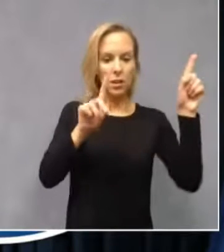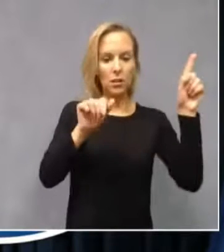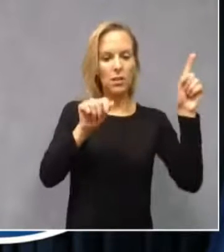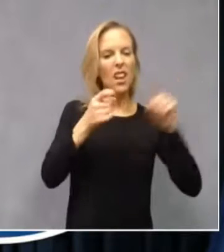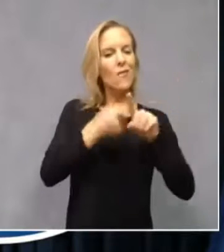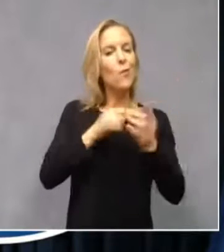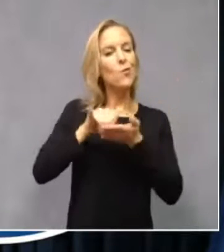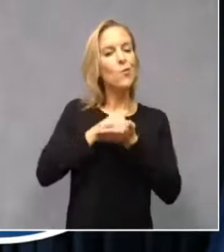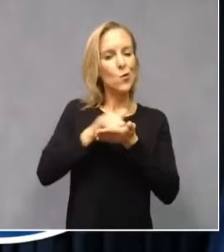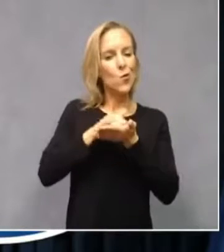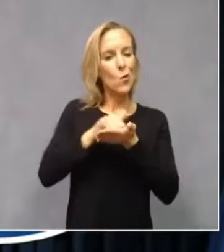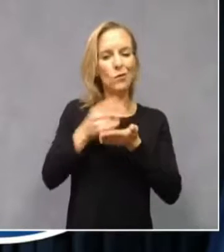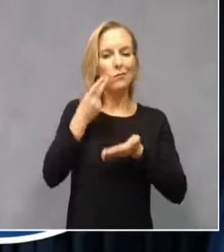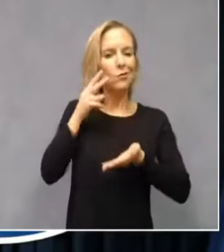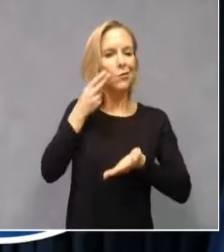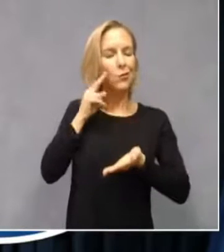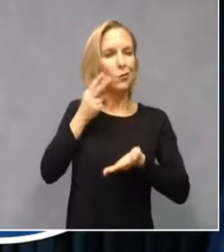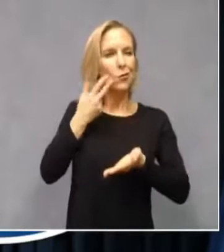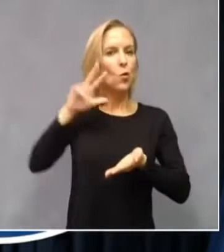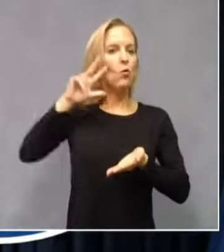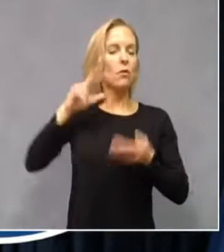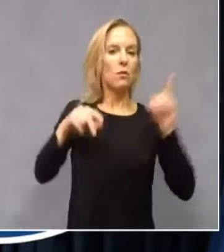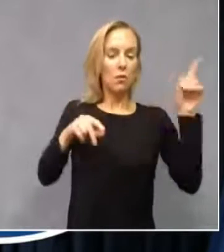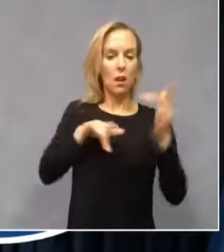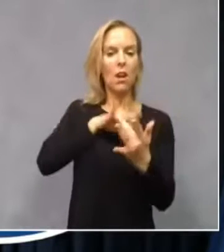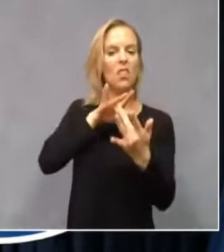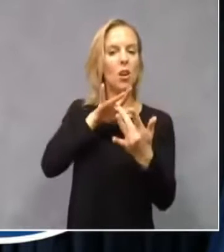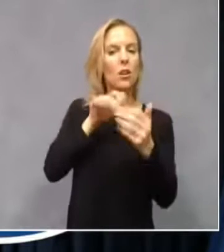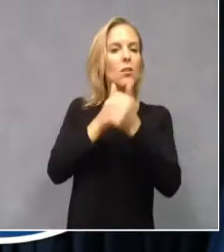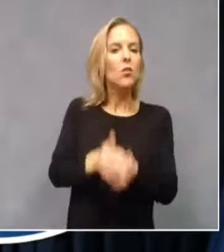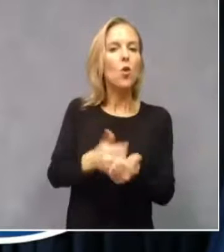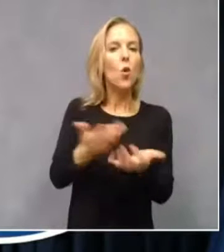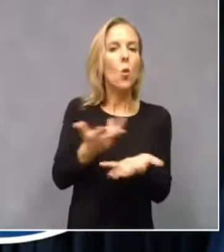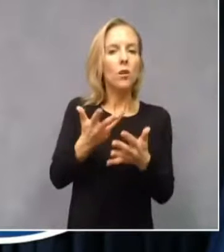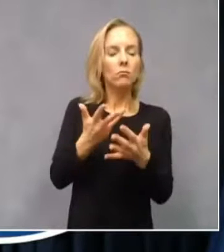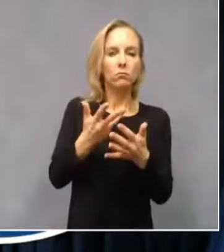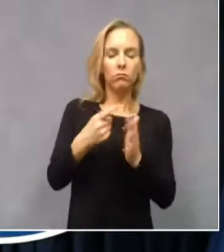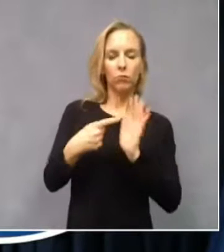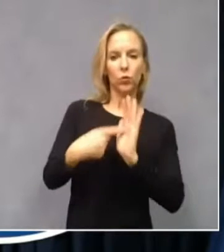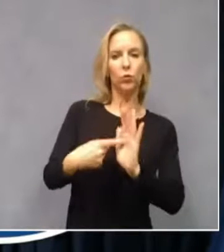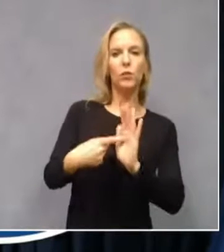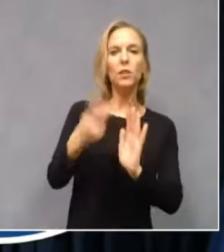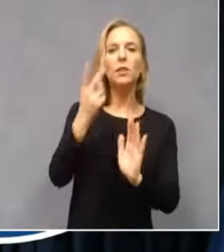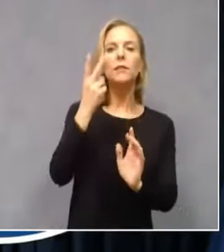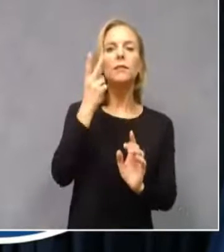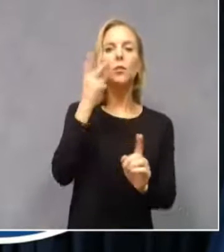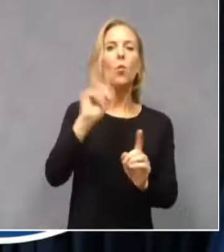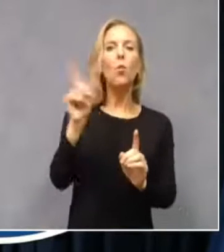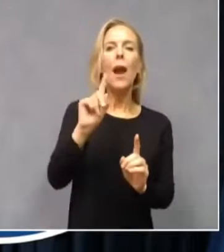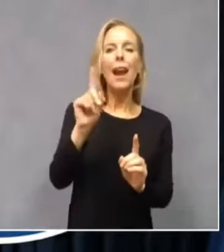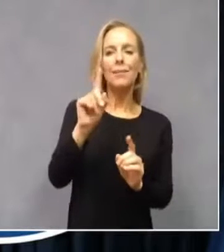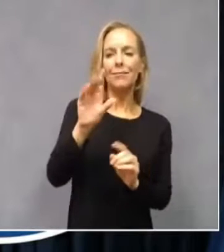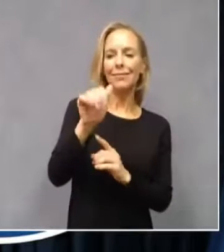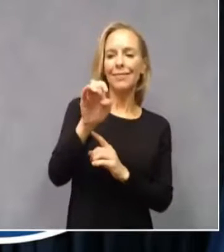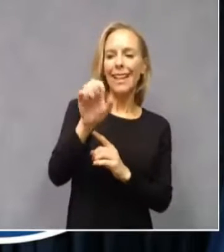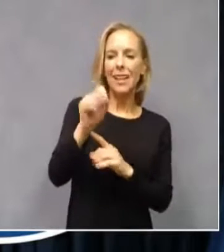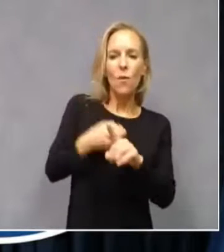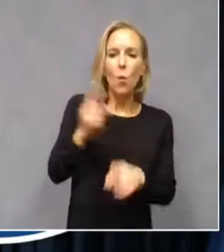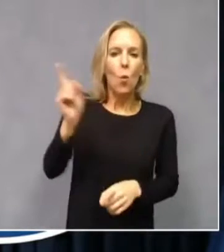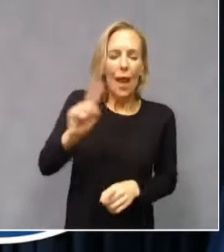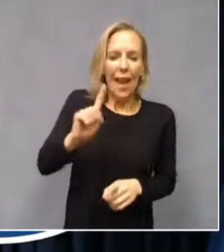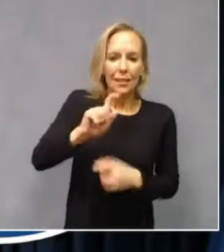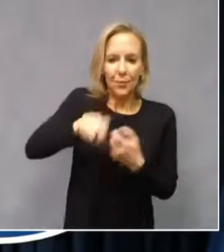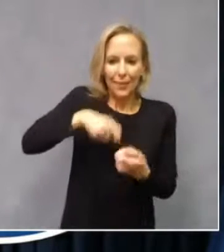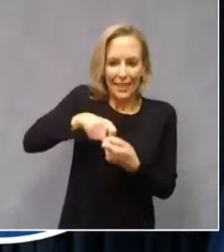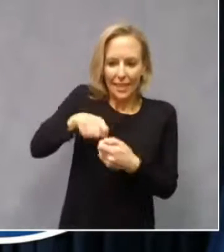ago regarding contact tracing and what it has revealed in terms of where cases are coming from. And a large percentage, almost